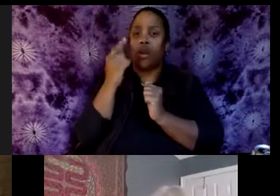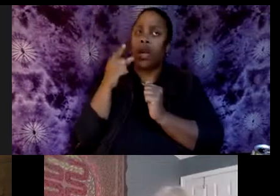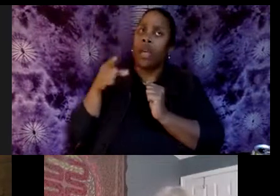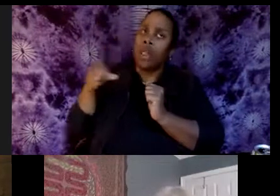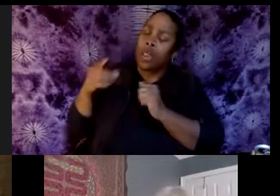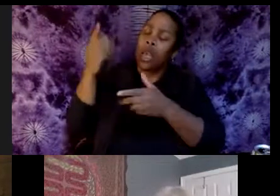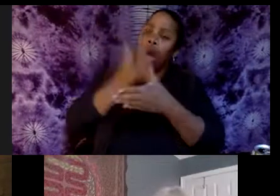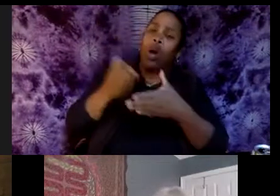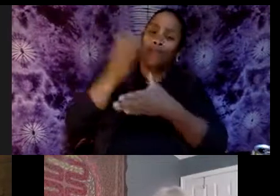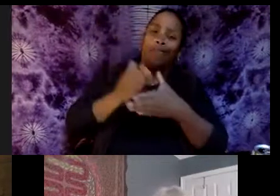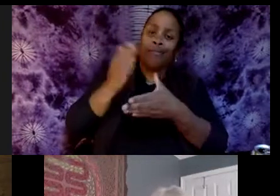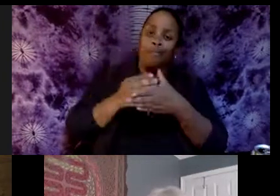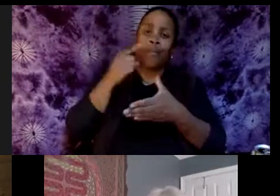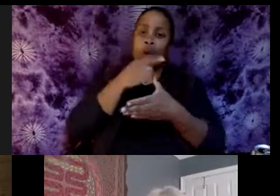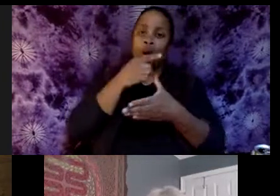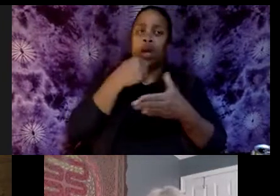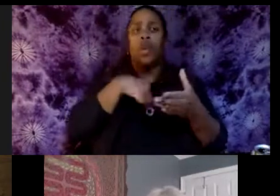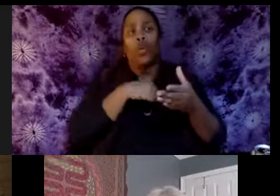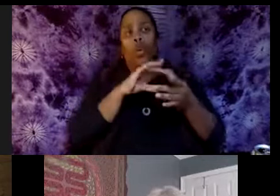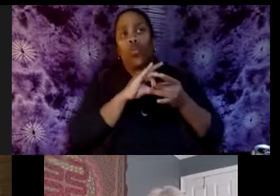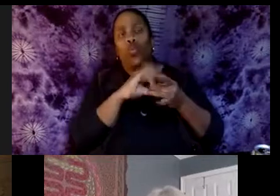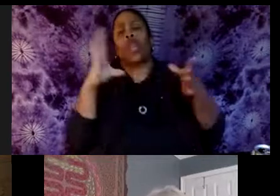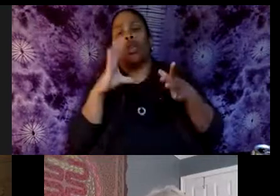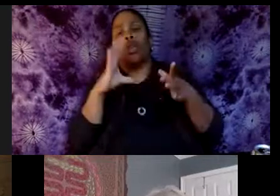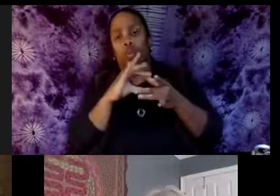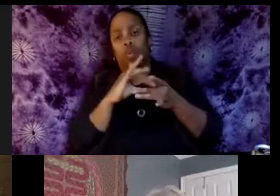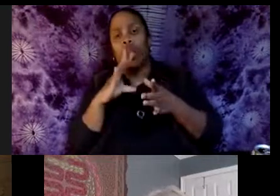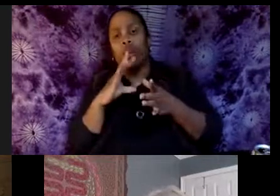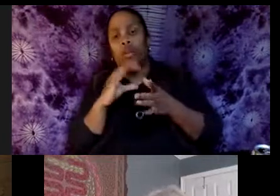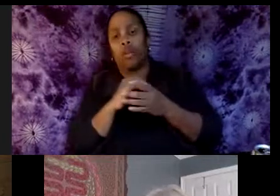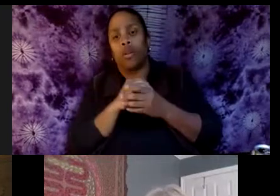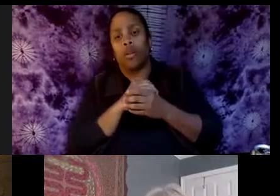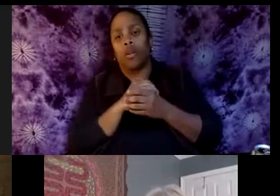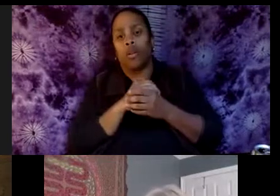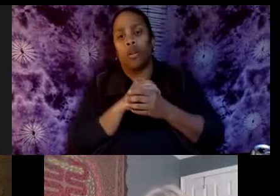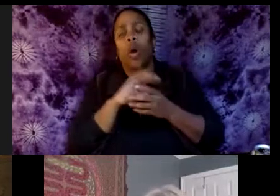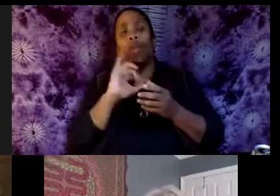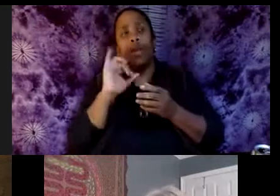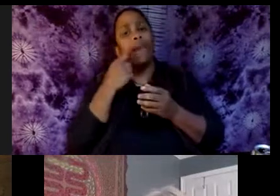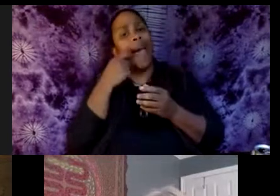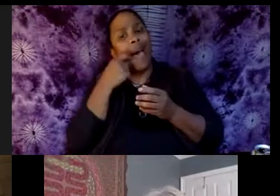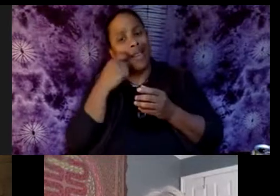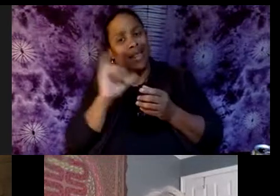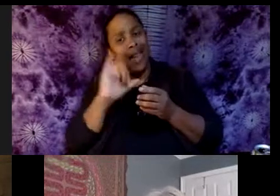her. We released anything so that she could, when you're dealing with narcissists and addicts are a lot like this, you kind of have to be